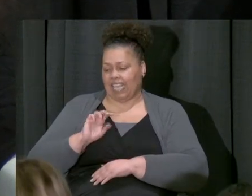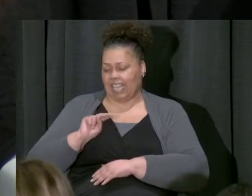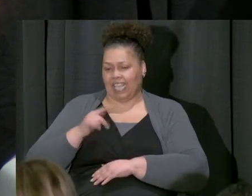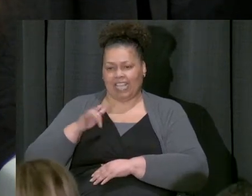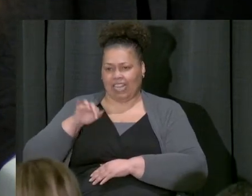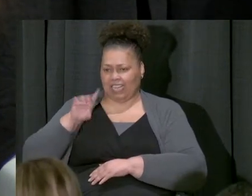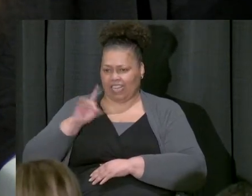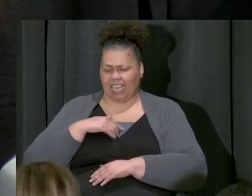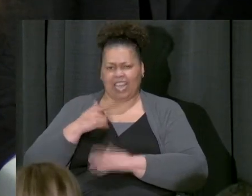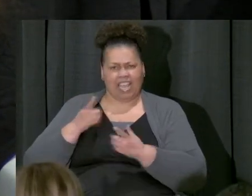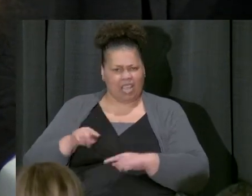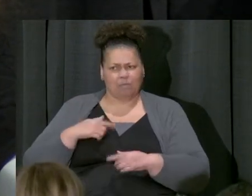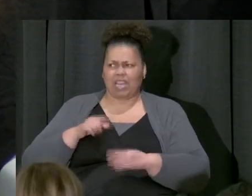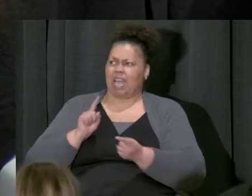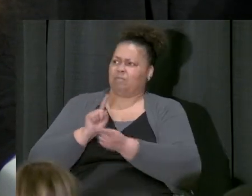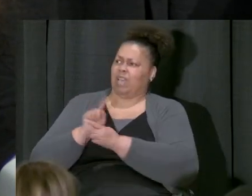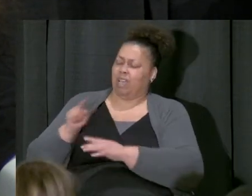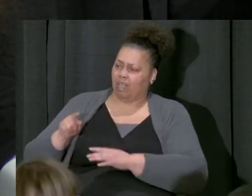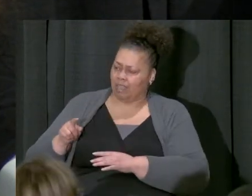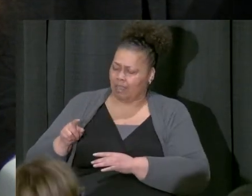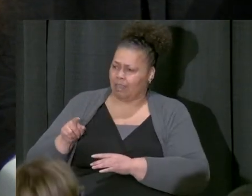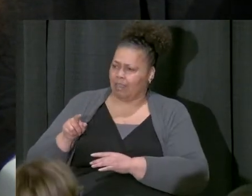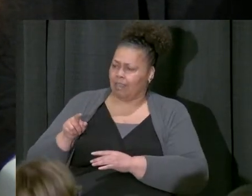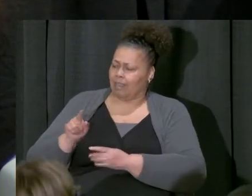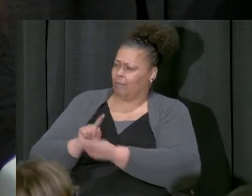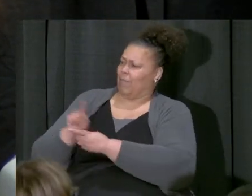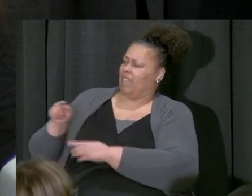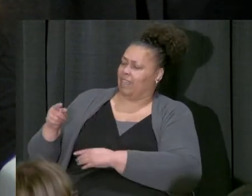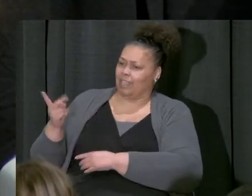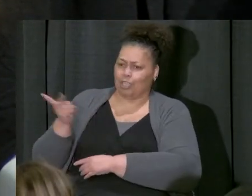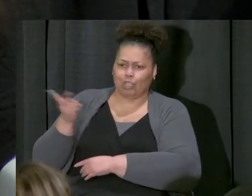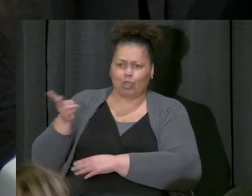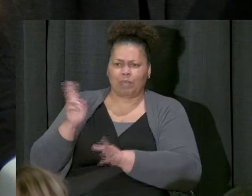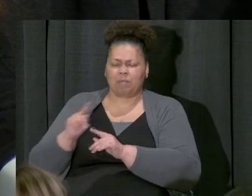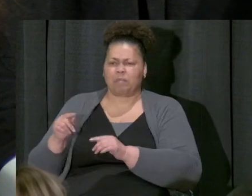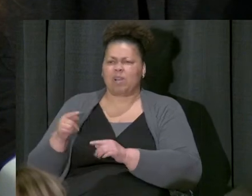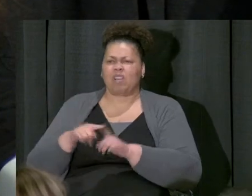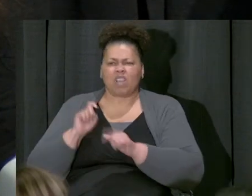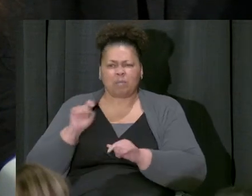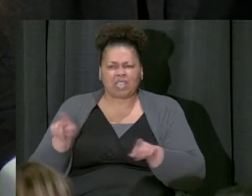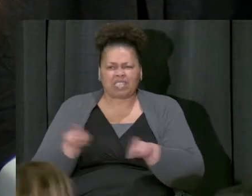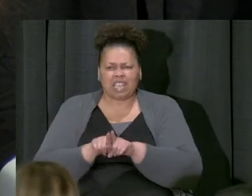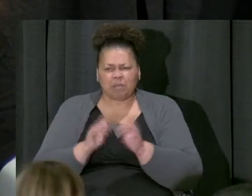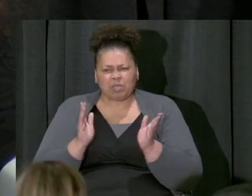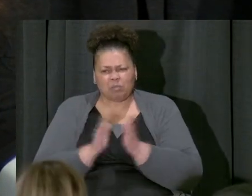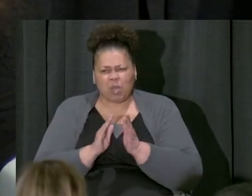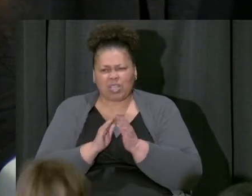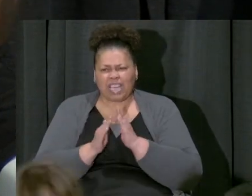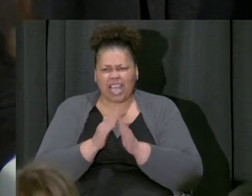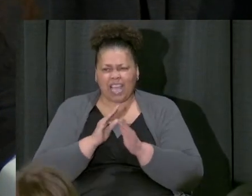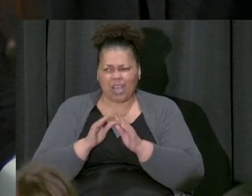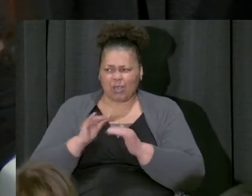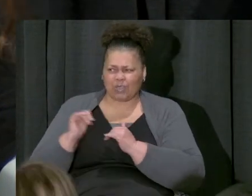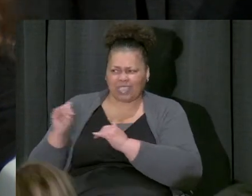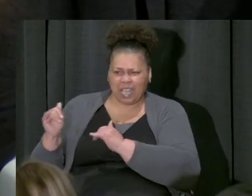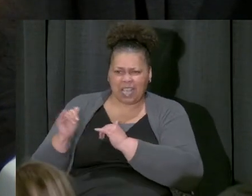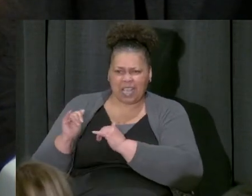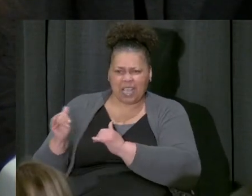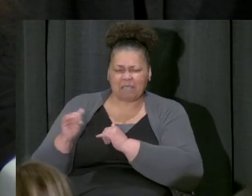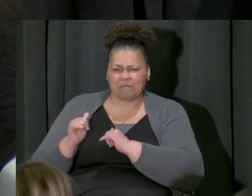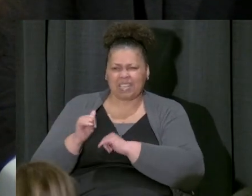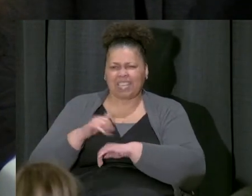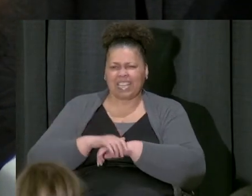people separately who were actually from the same small town that I'm from in England. It's